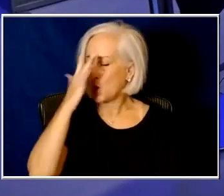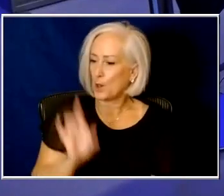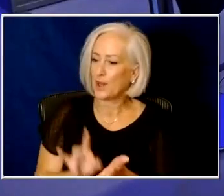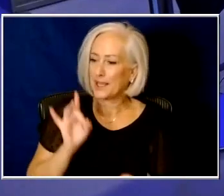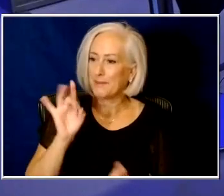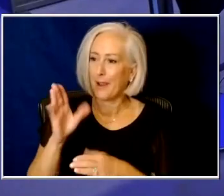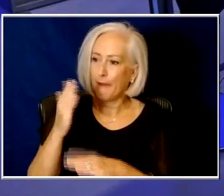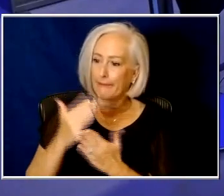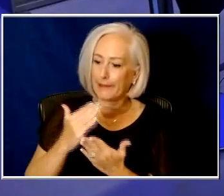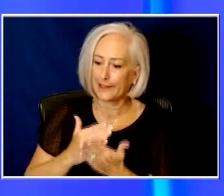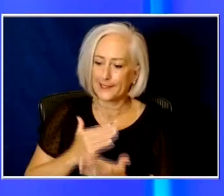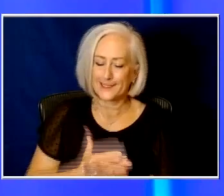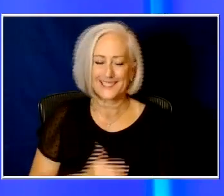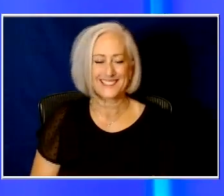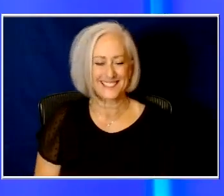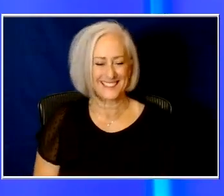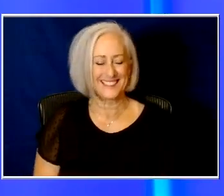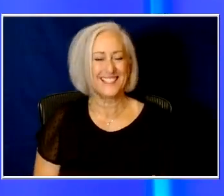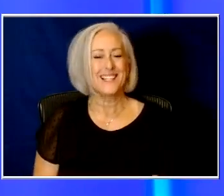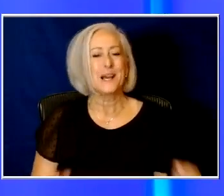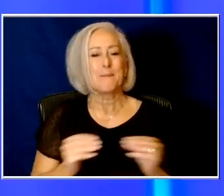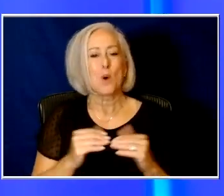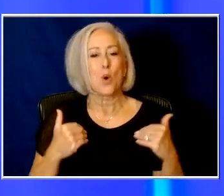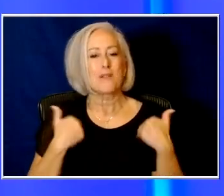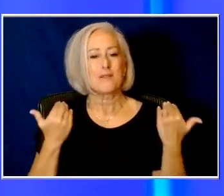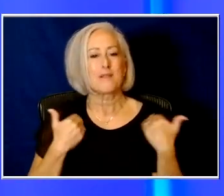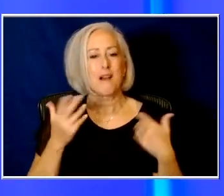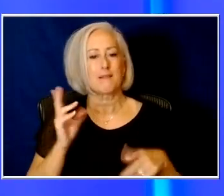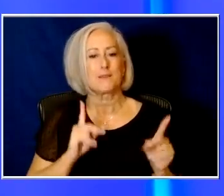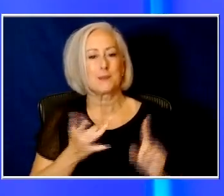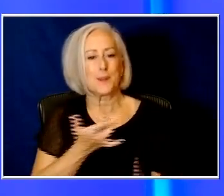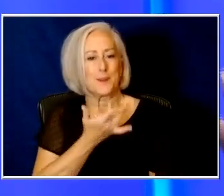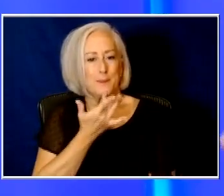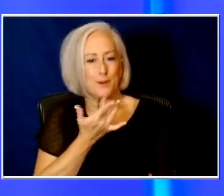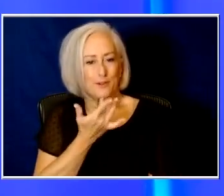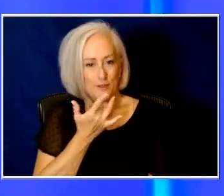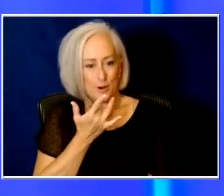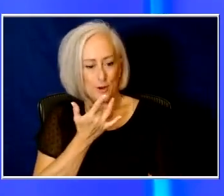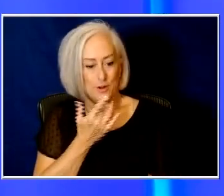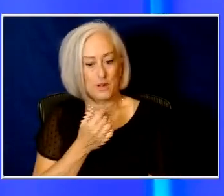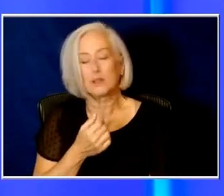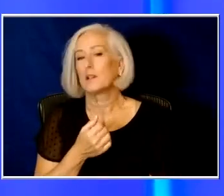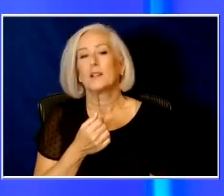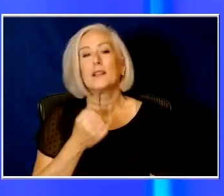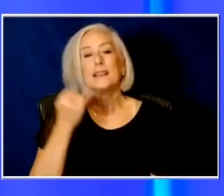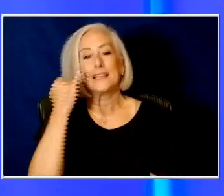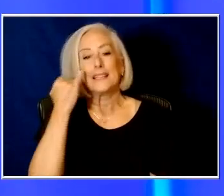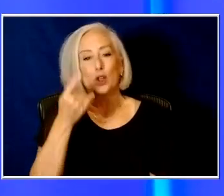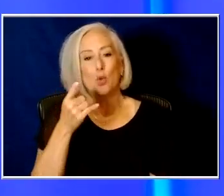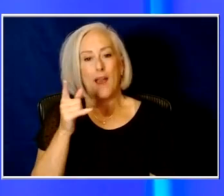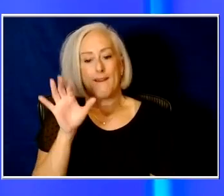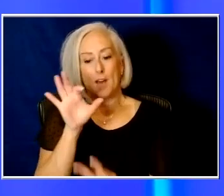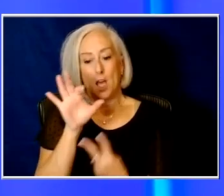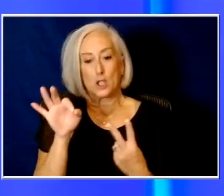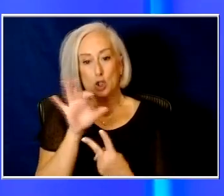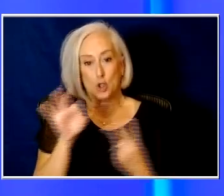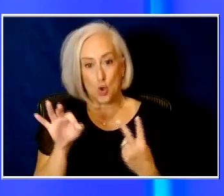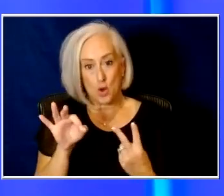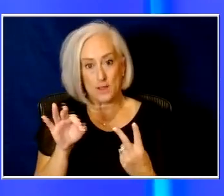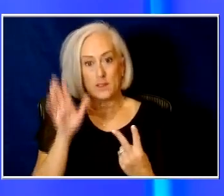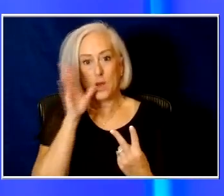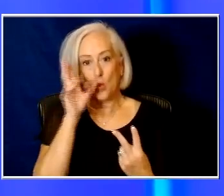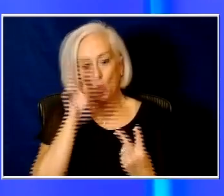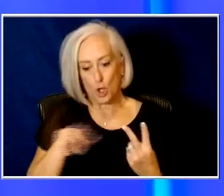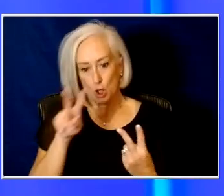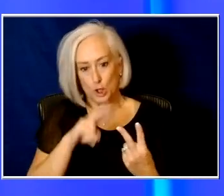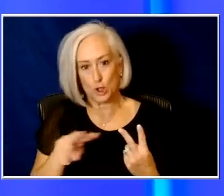so younger donors, and we also have to, if you have a choice of multiple donors, then we look at matching on the blood